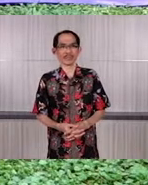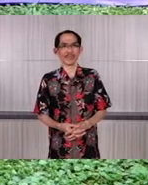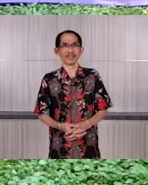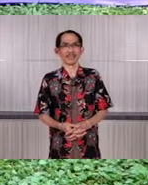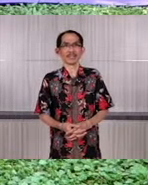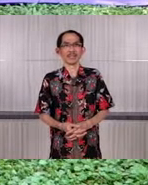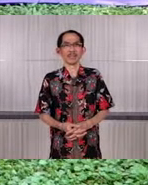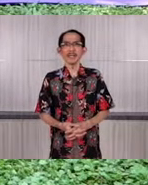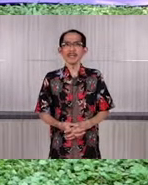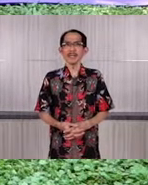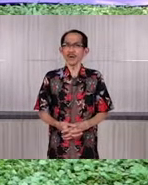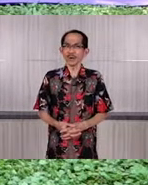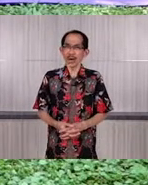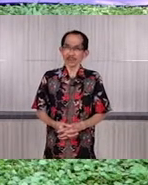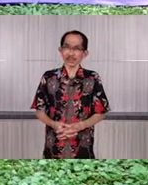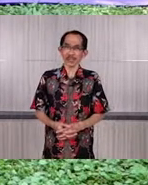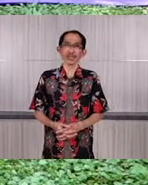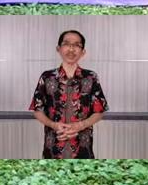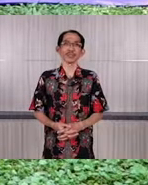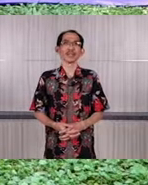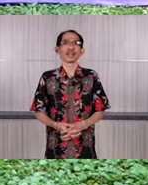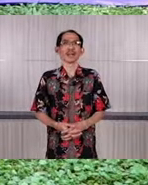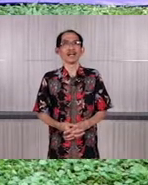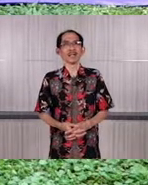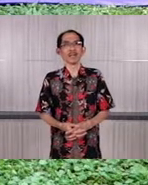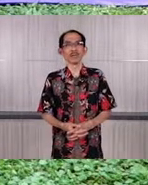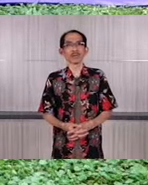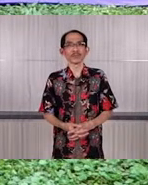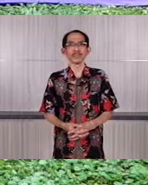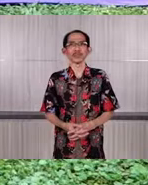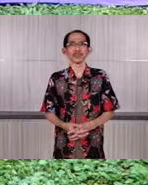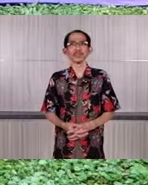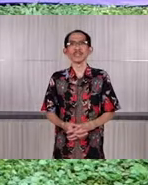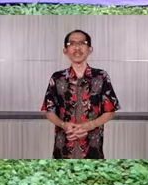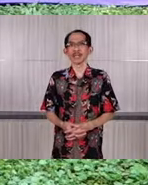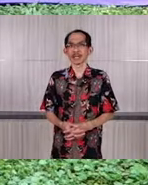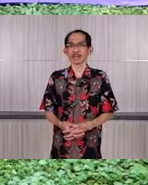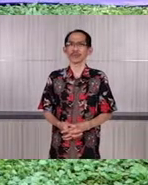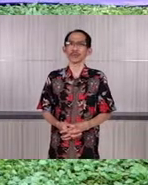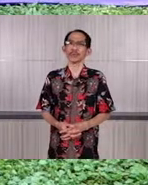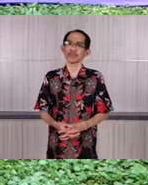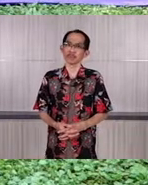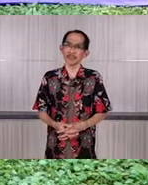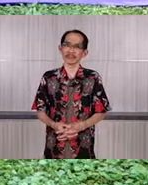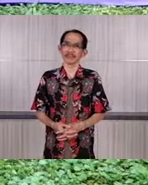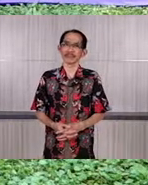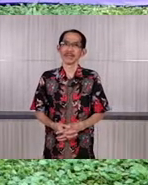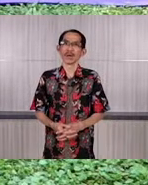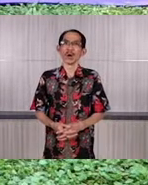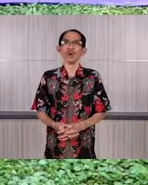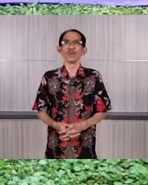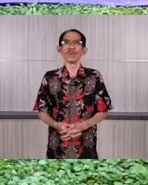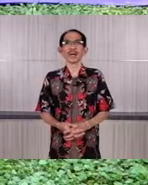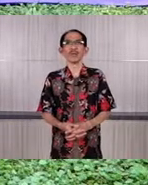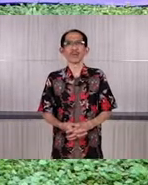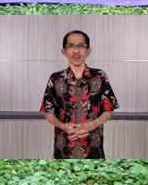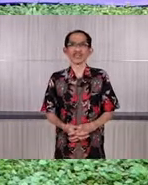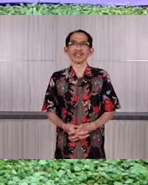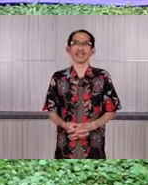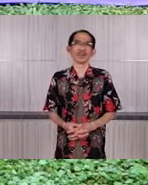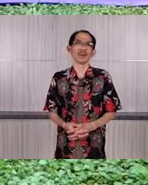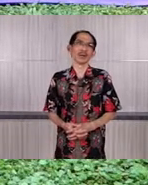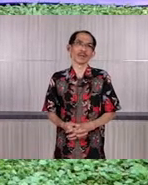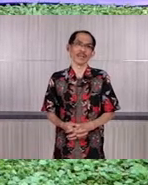future. Many of our thoughts are about things we regret from the past or we are